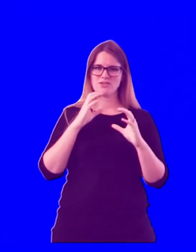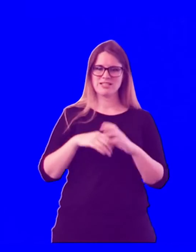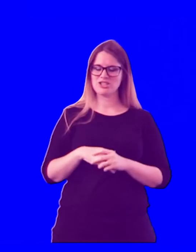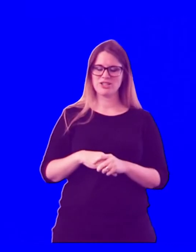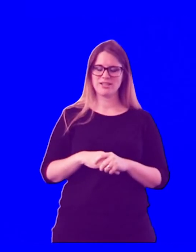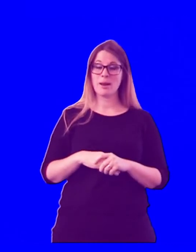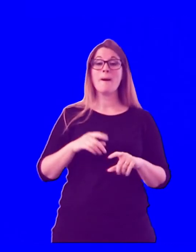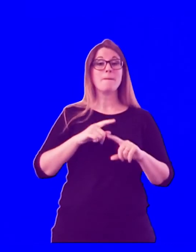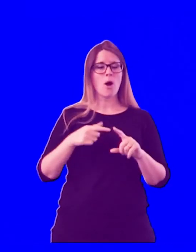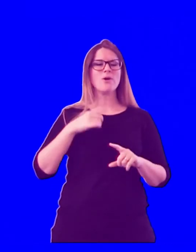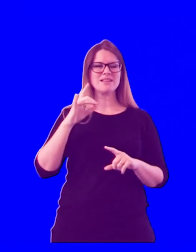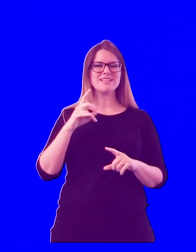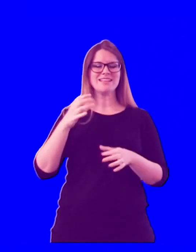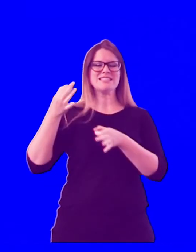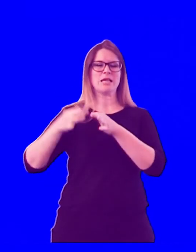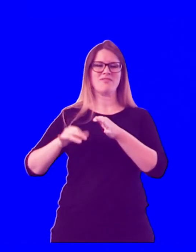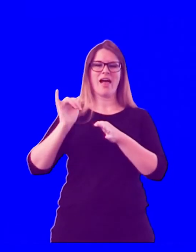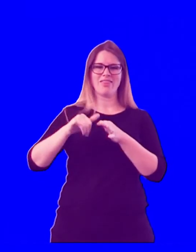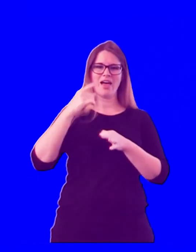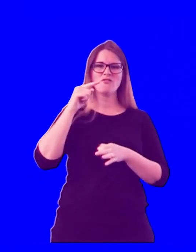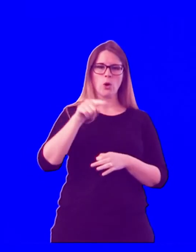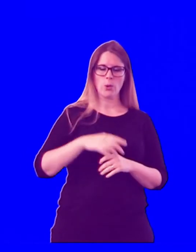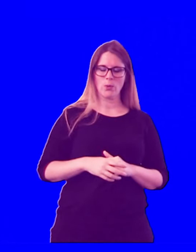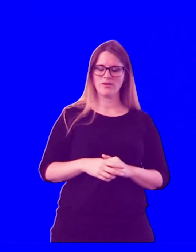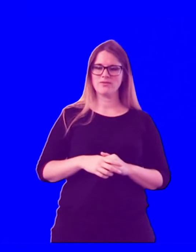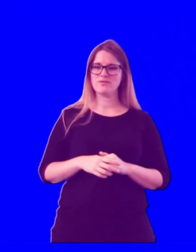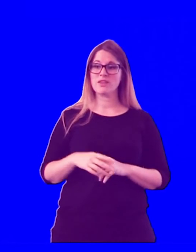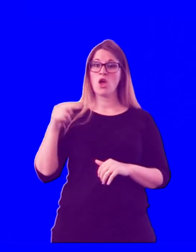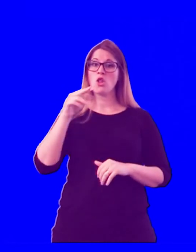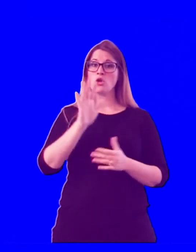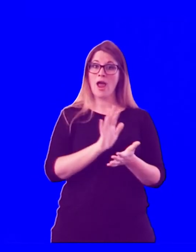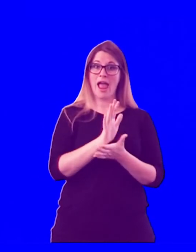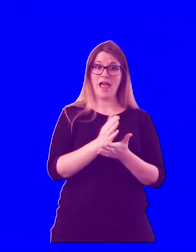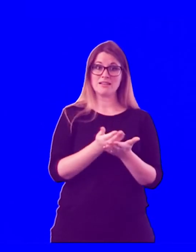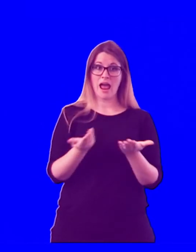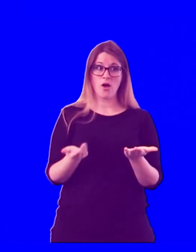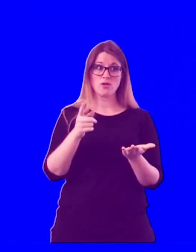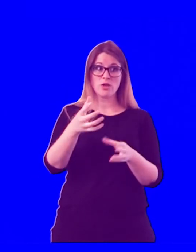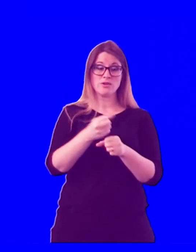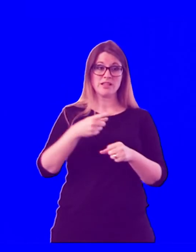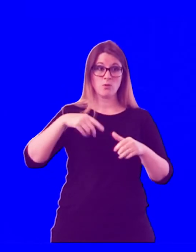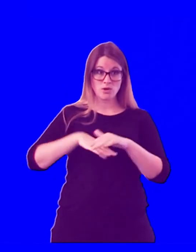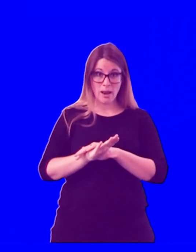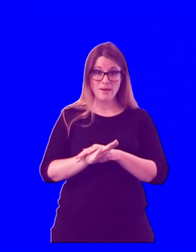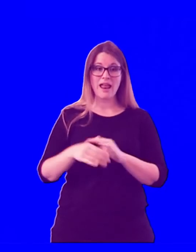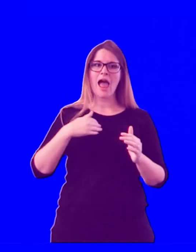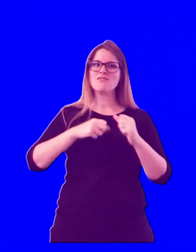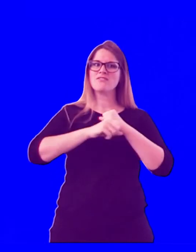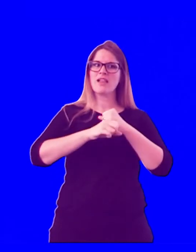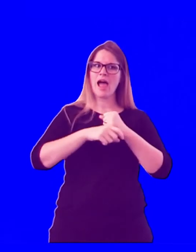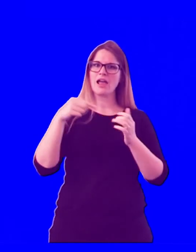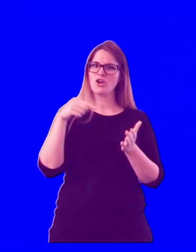have. But we did simplify that for you greatly. So if you take a look at that handout that you guys received when you checked in, there's a